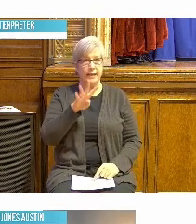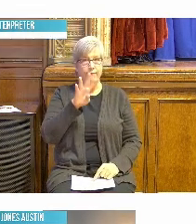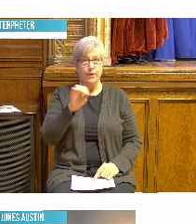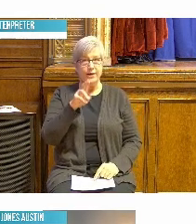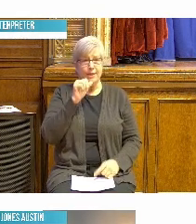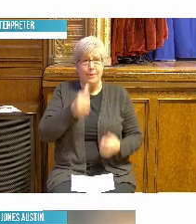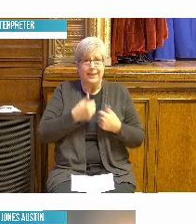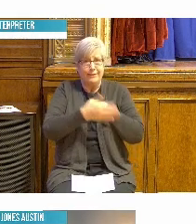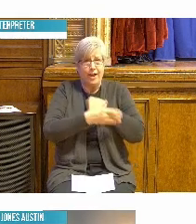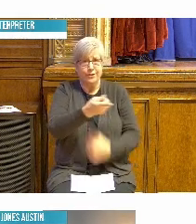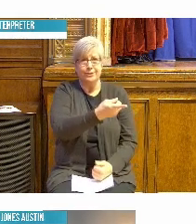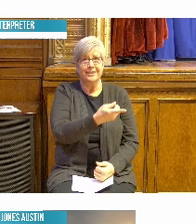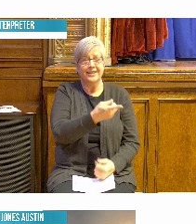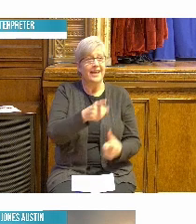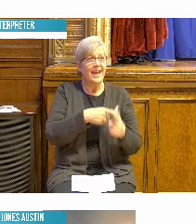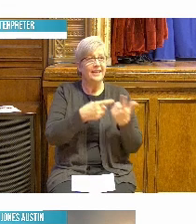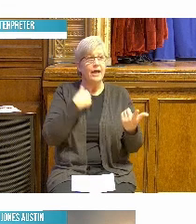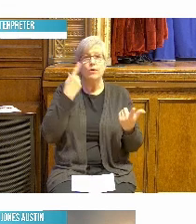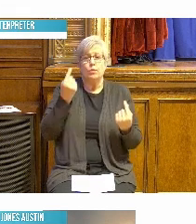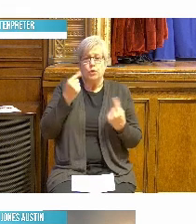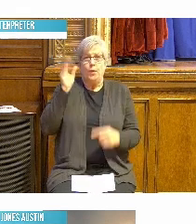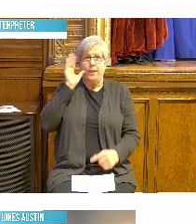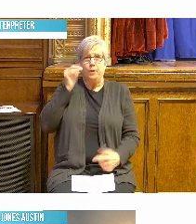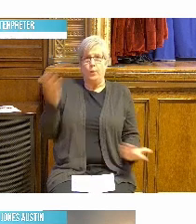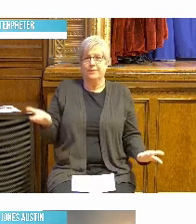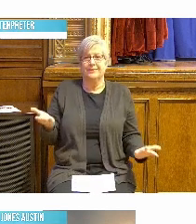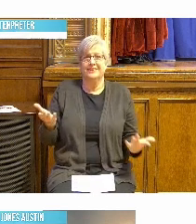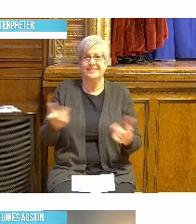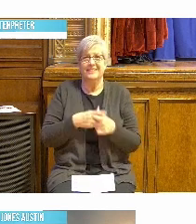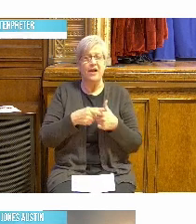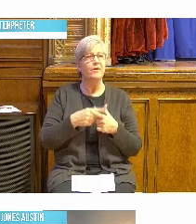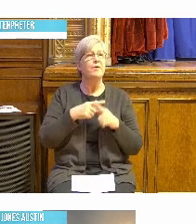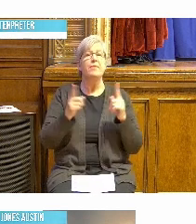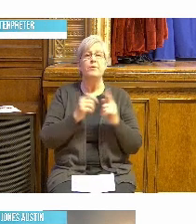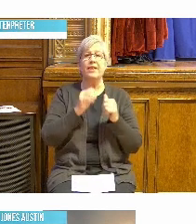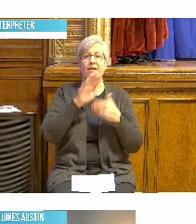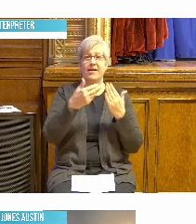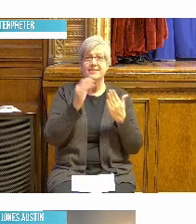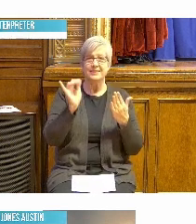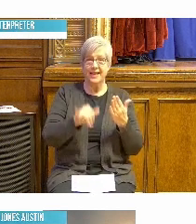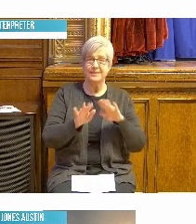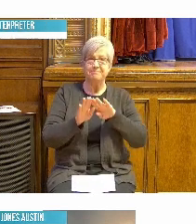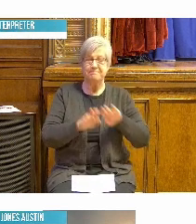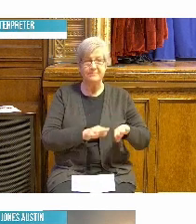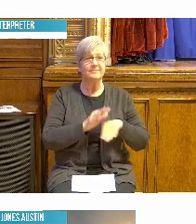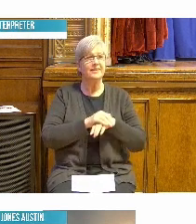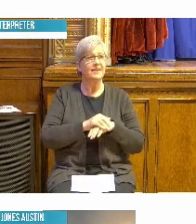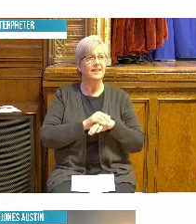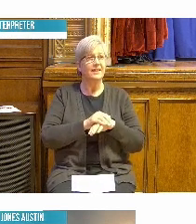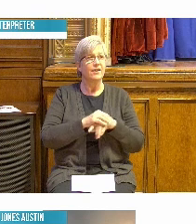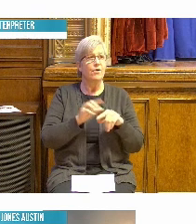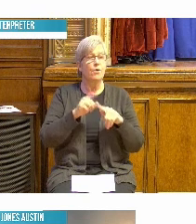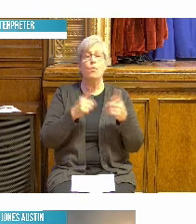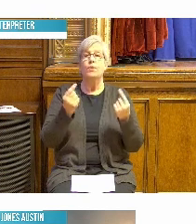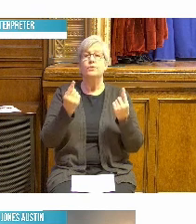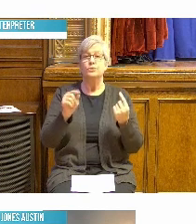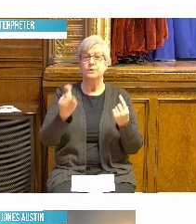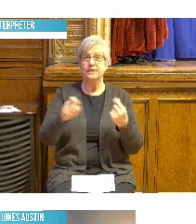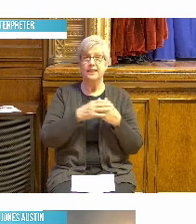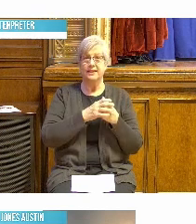out. And I don't know what to do with a mule. But with that all said, what we do